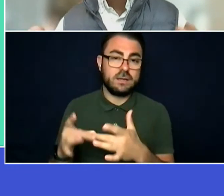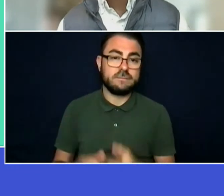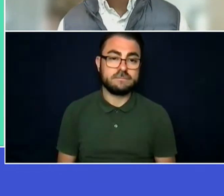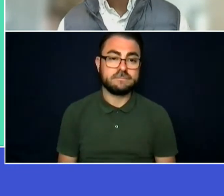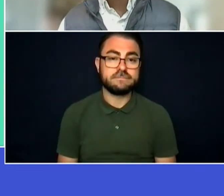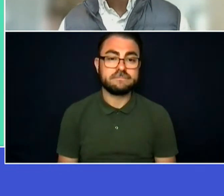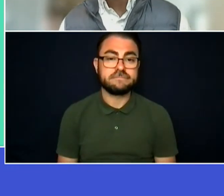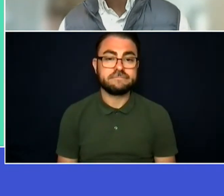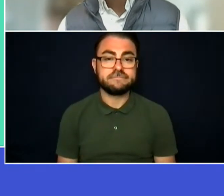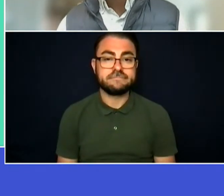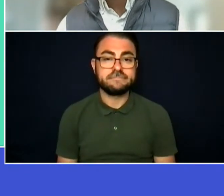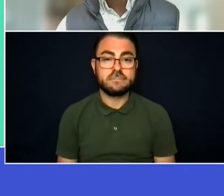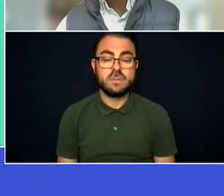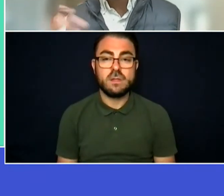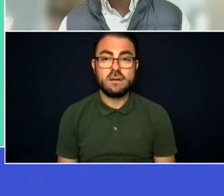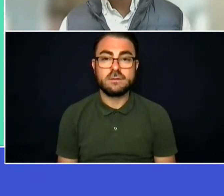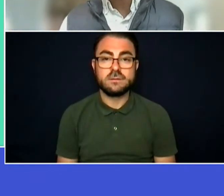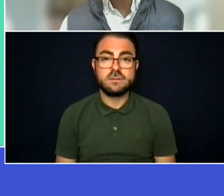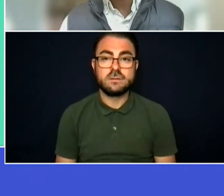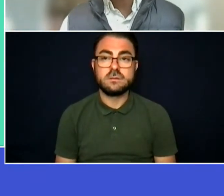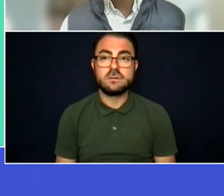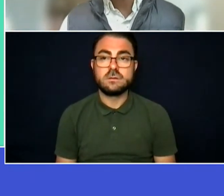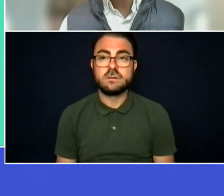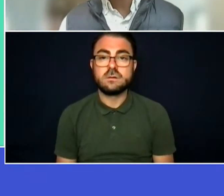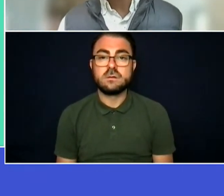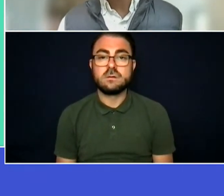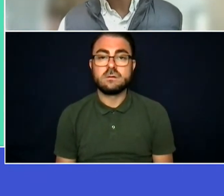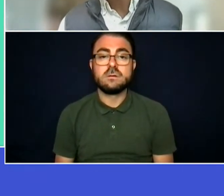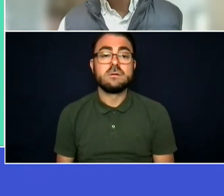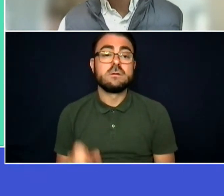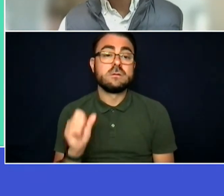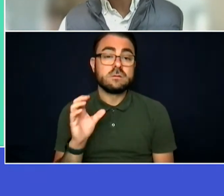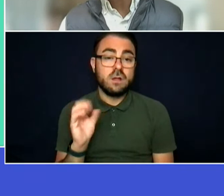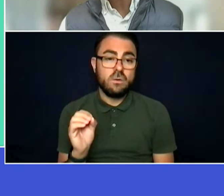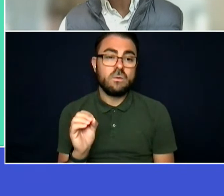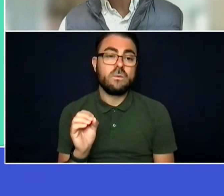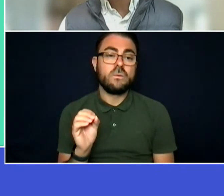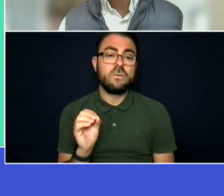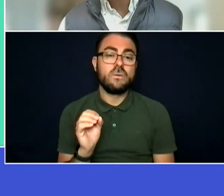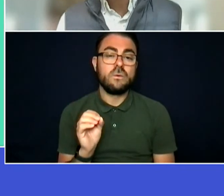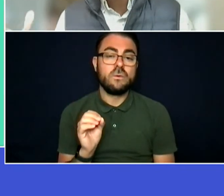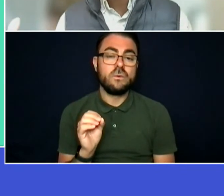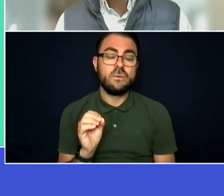And so stepping back from that, I want to just in the next bit really walk you all through